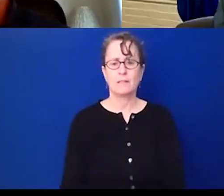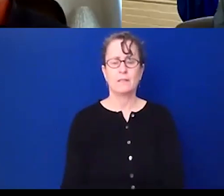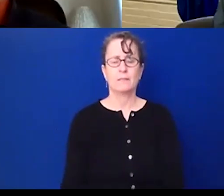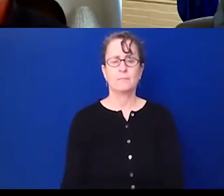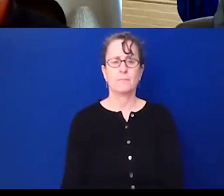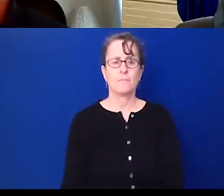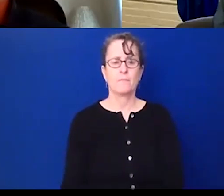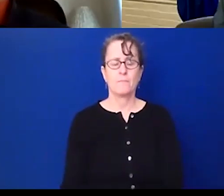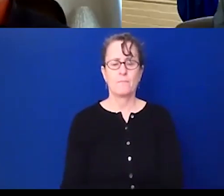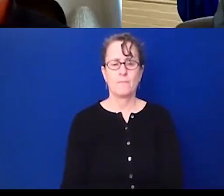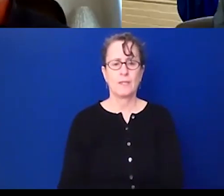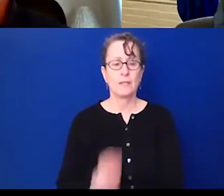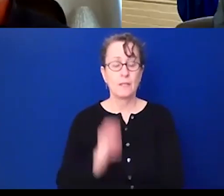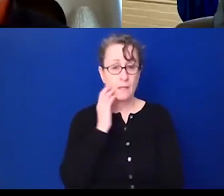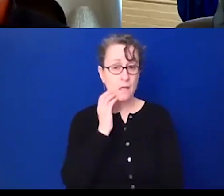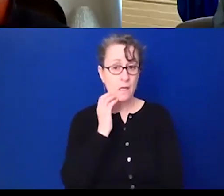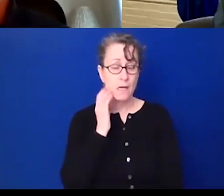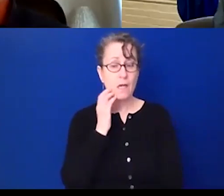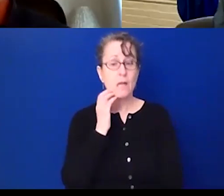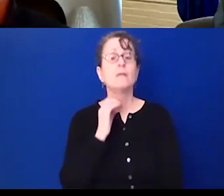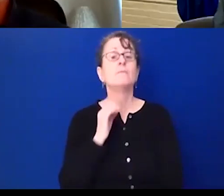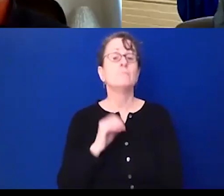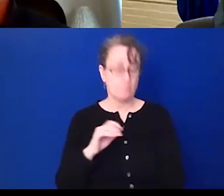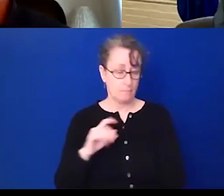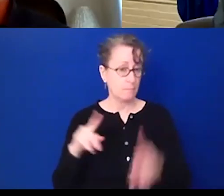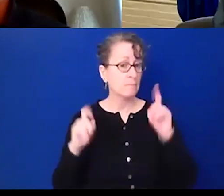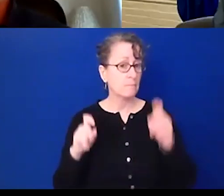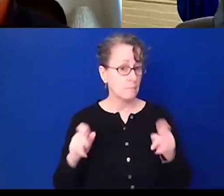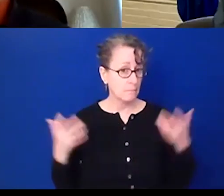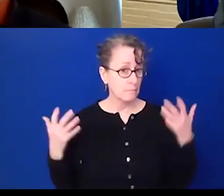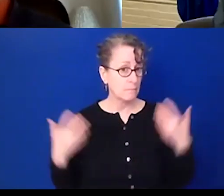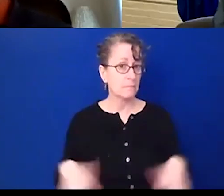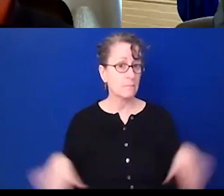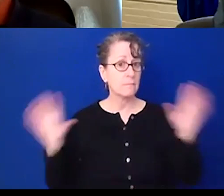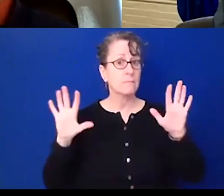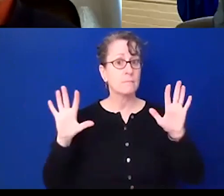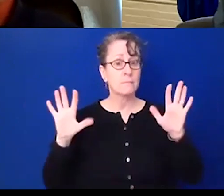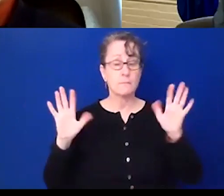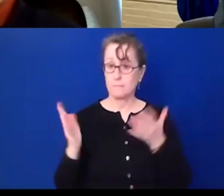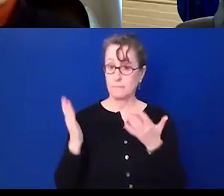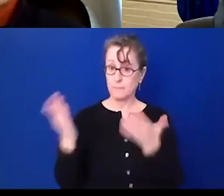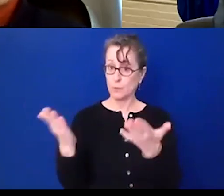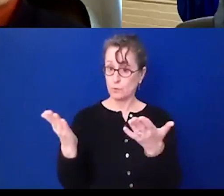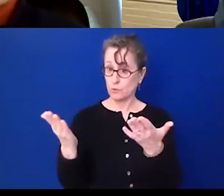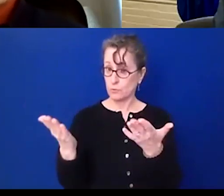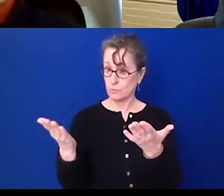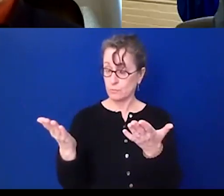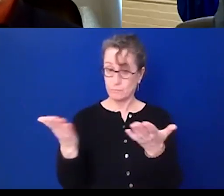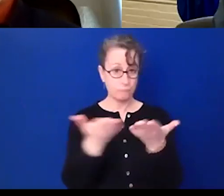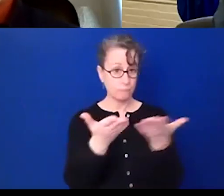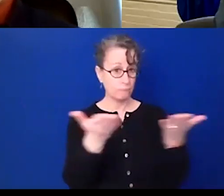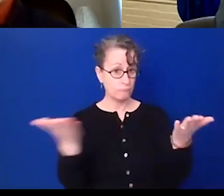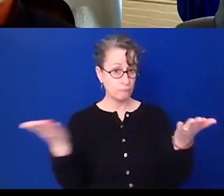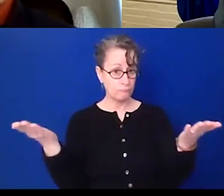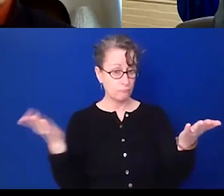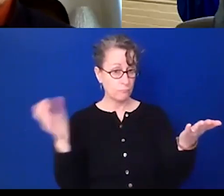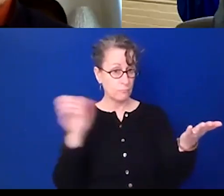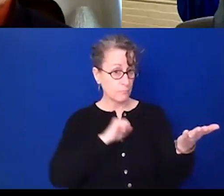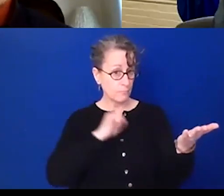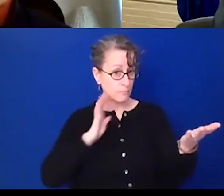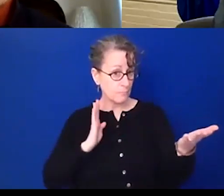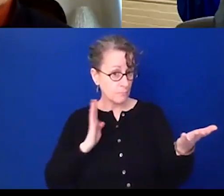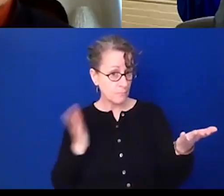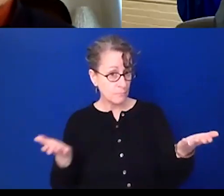So questions have been asked and answered, and I would entertain a motion from one of my fellow select board members.